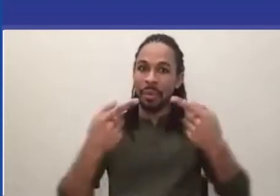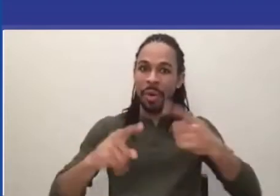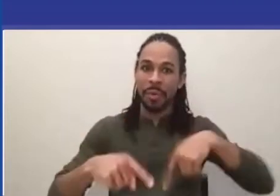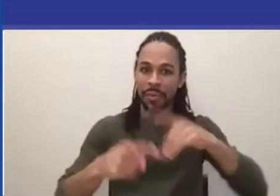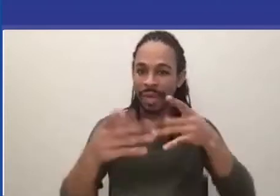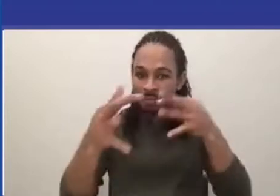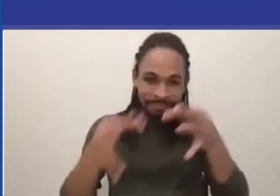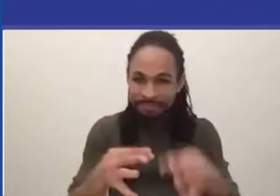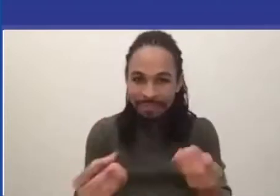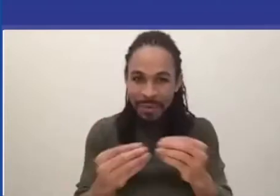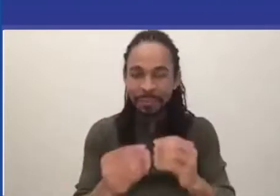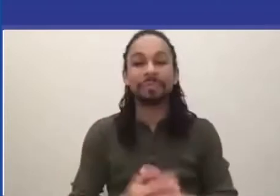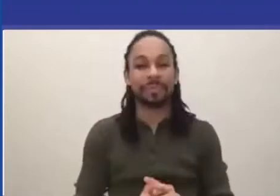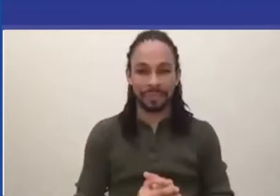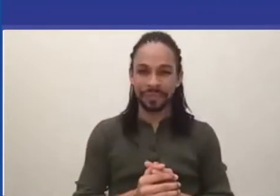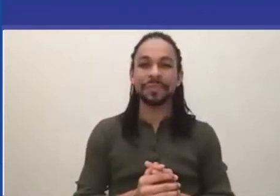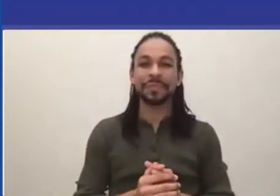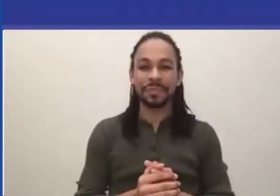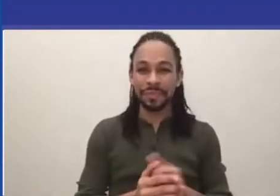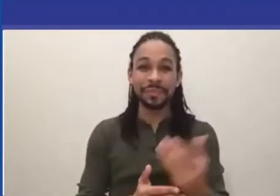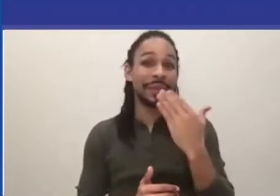audience.